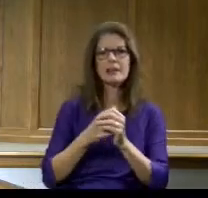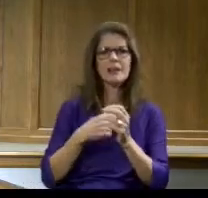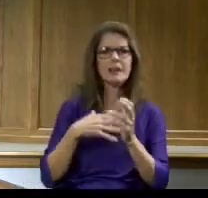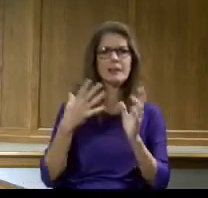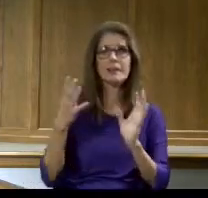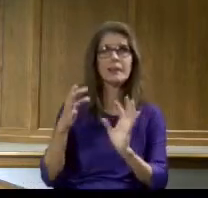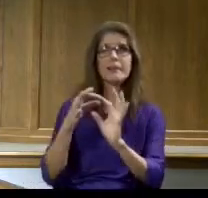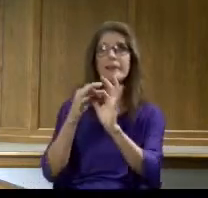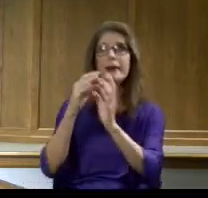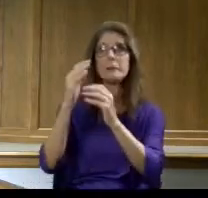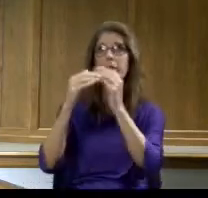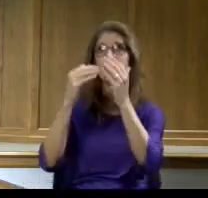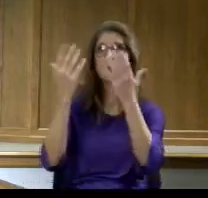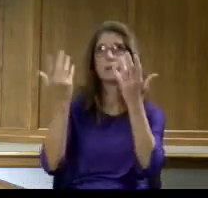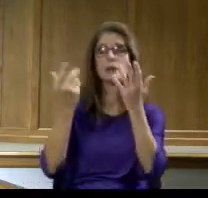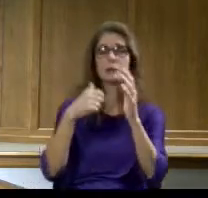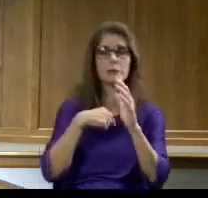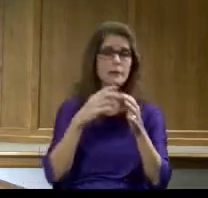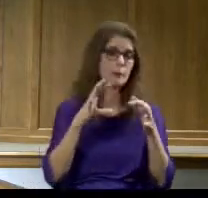possession of the earth.